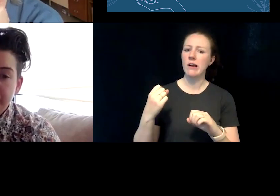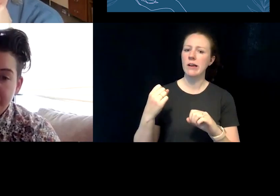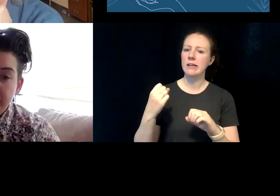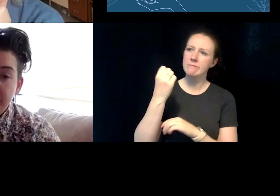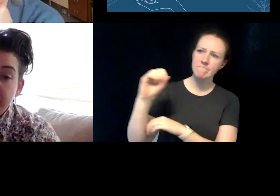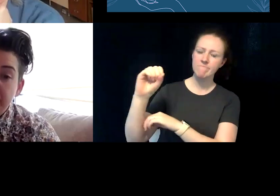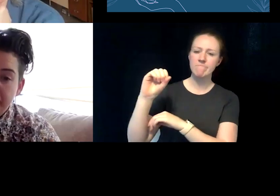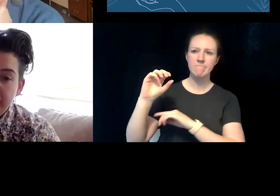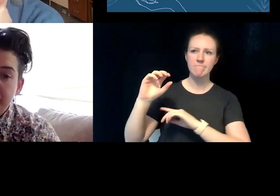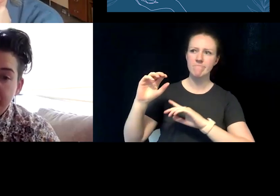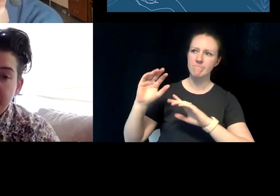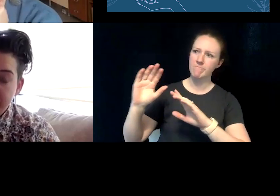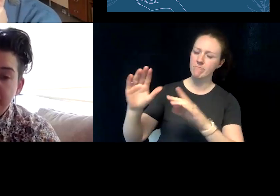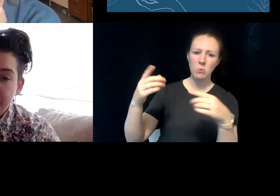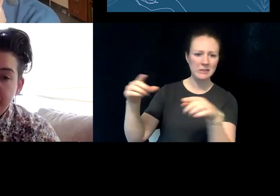or in hope.